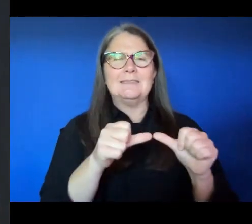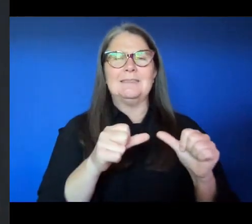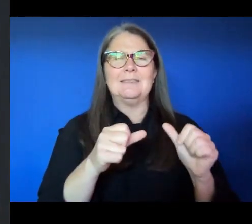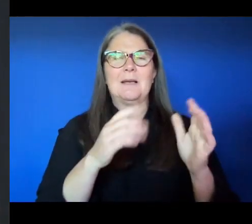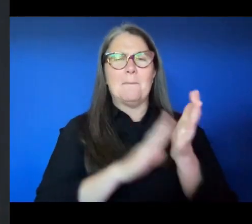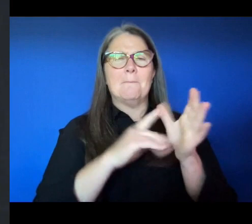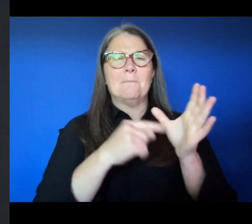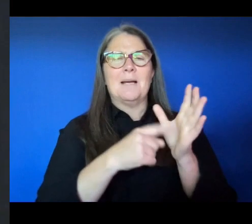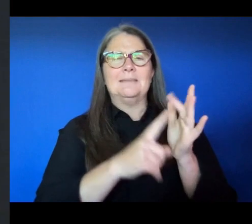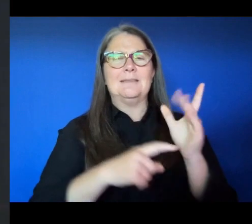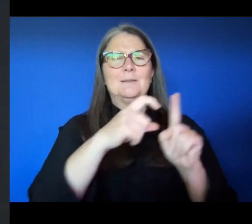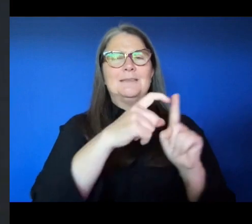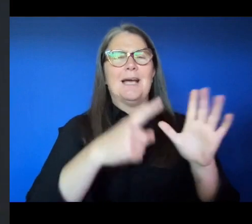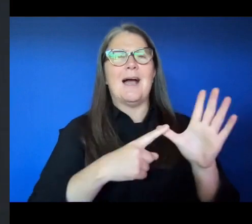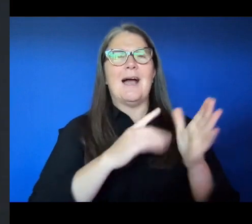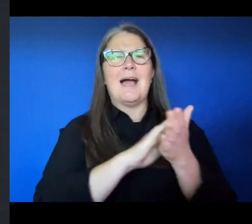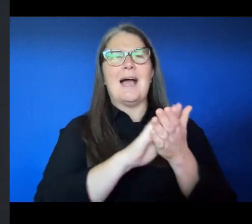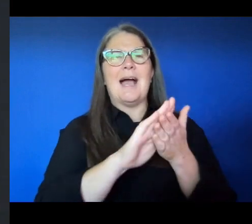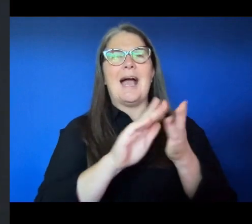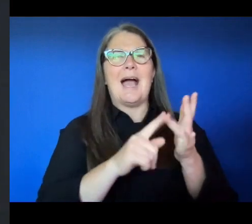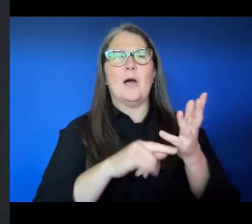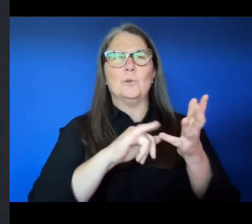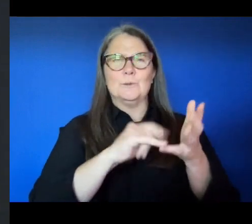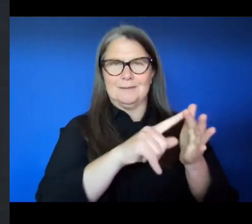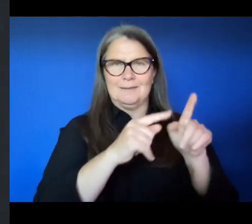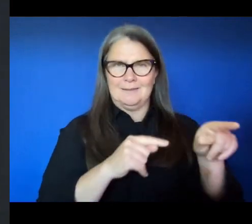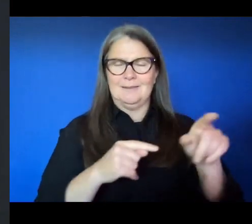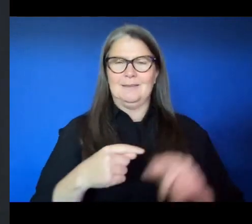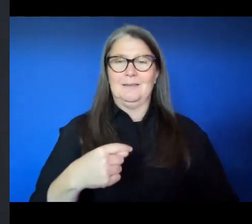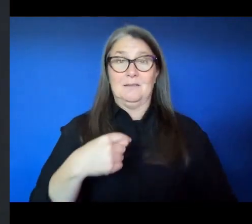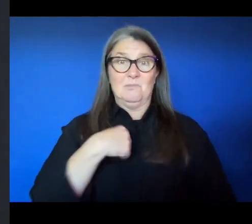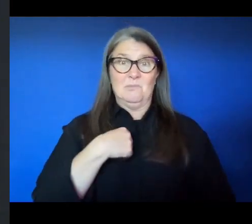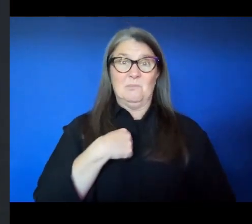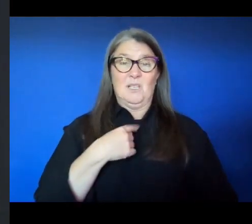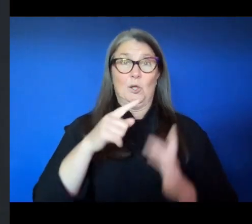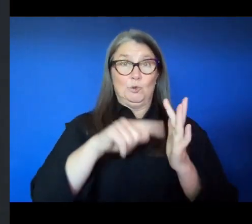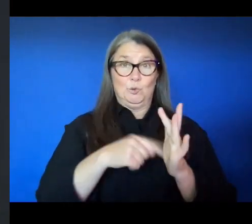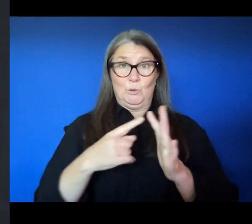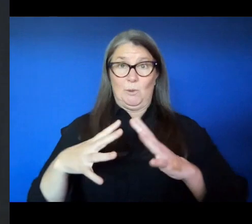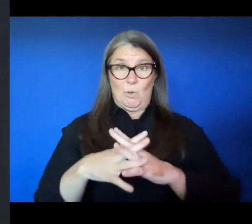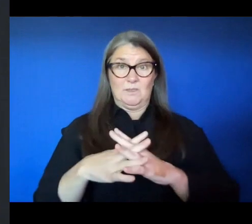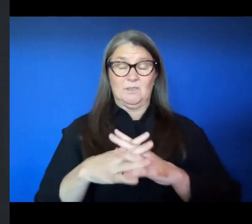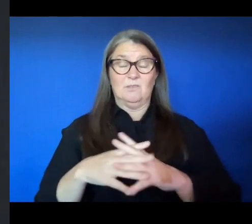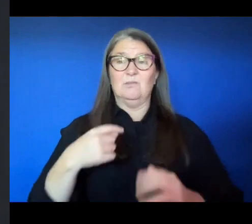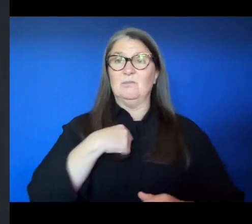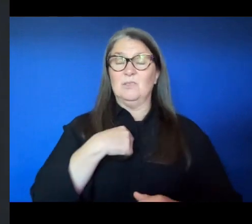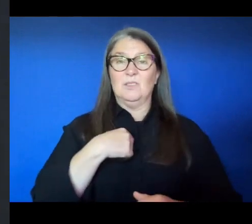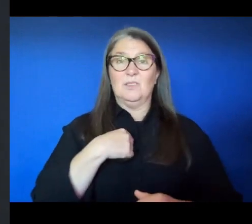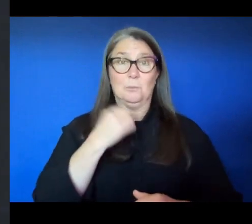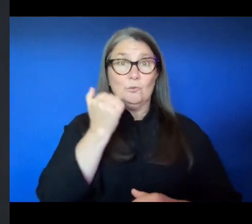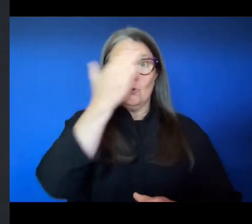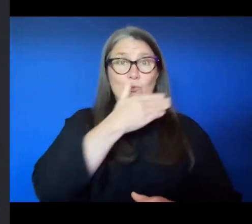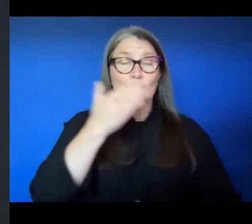I'm an artist and a one-year woman, mother, daughter, many